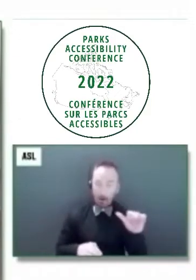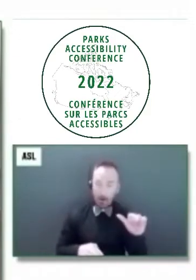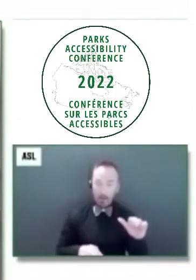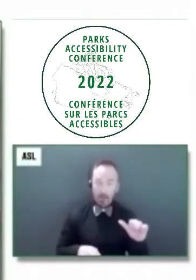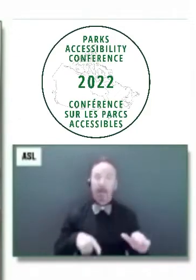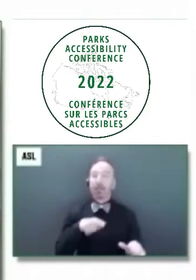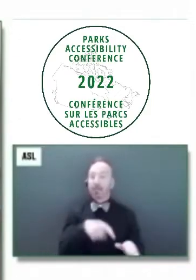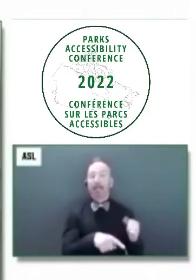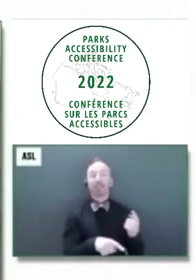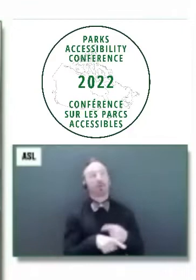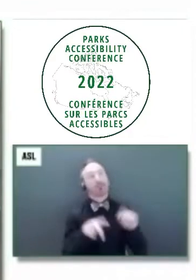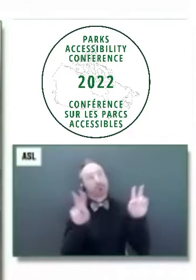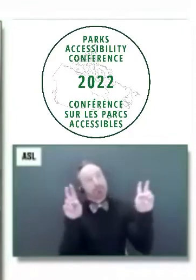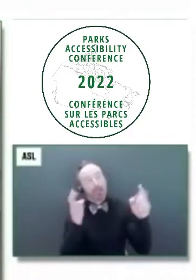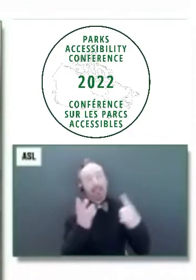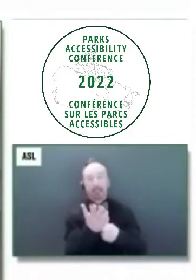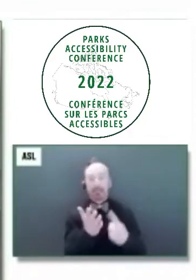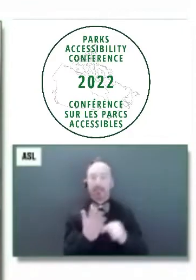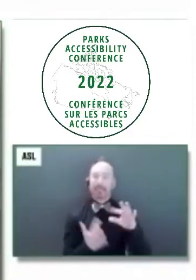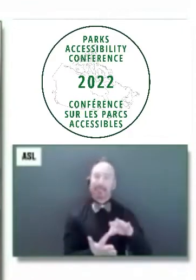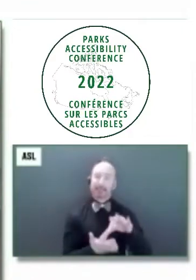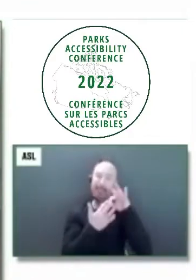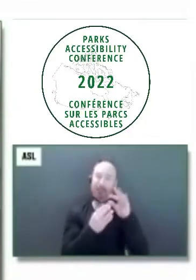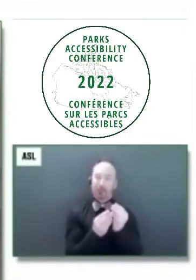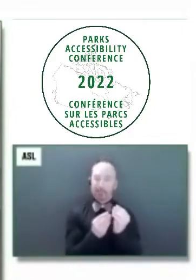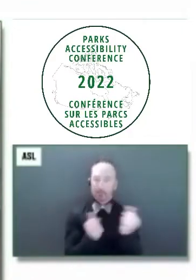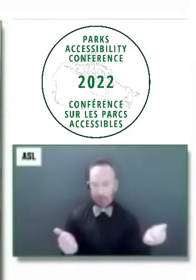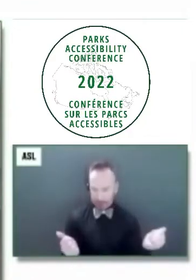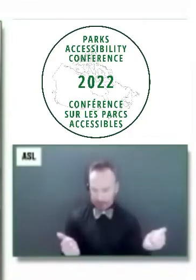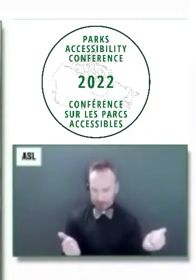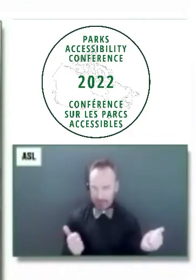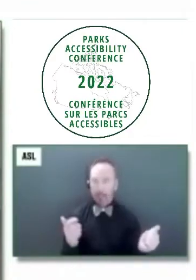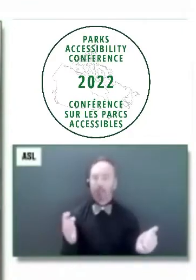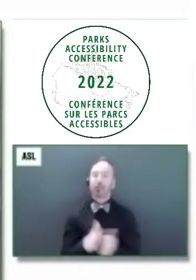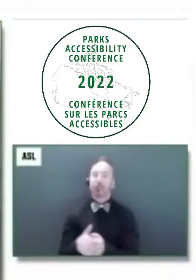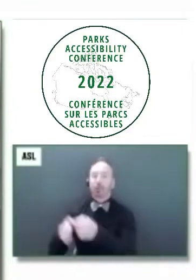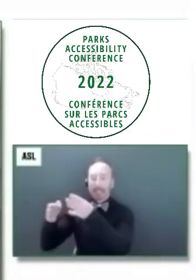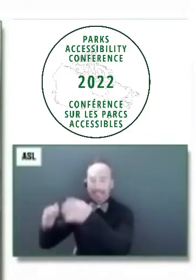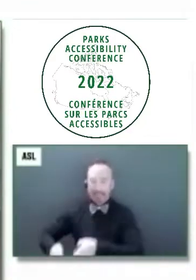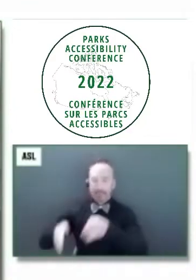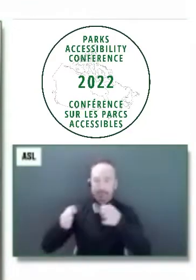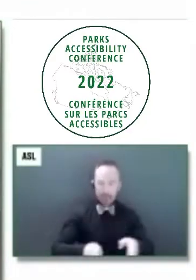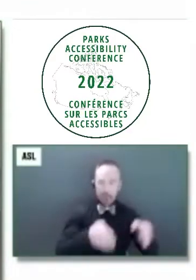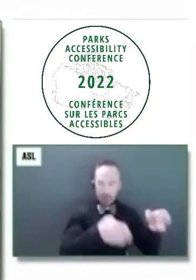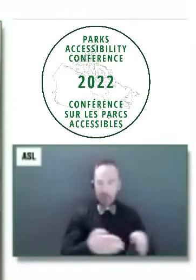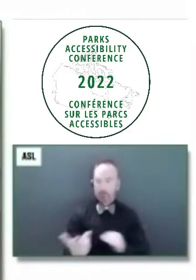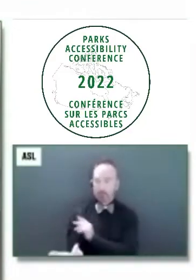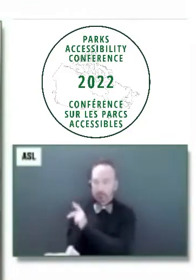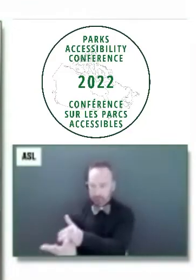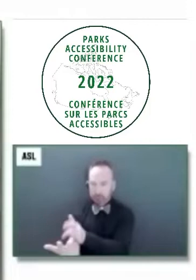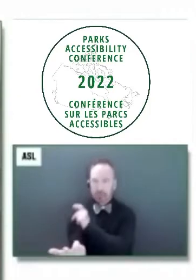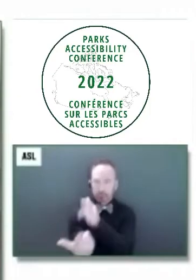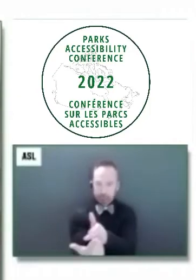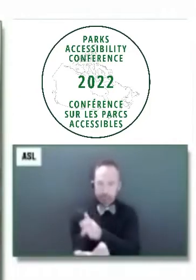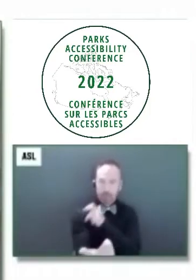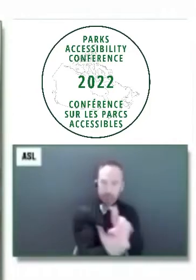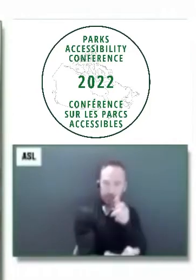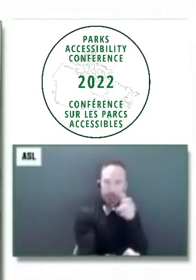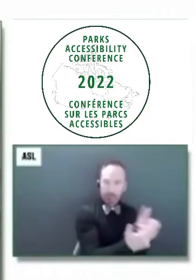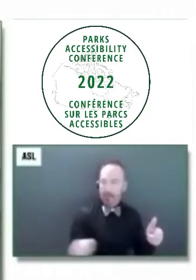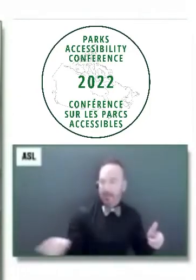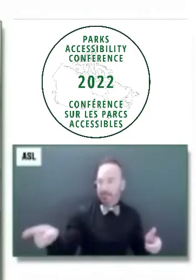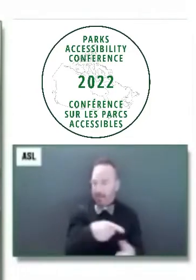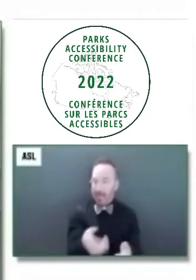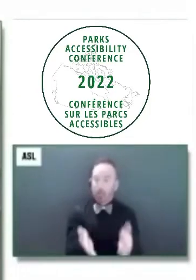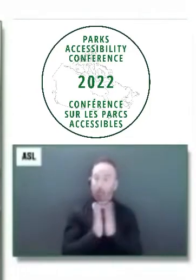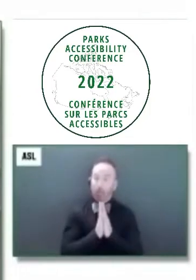special solutions, in air quotes, customized to the individual making the request. We know accessibility by